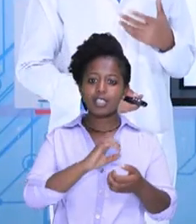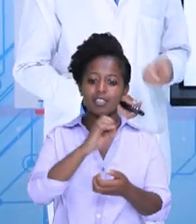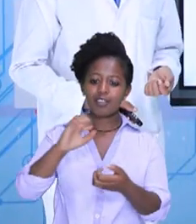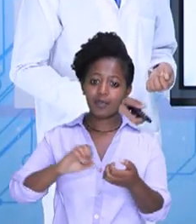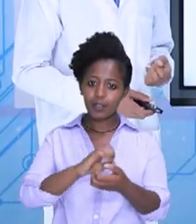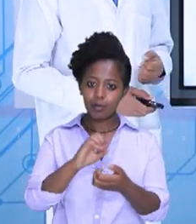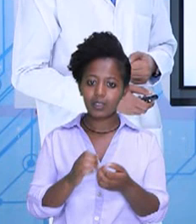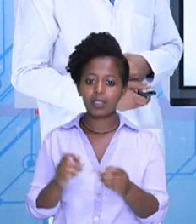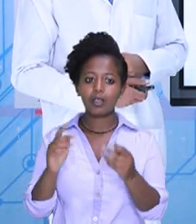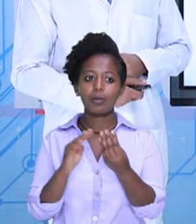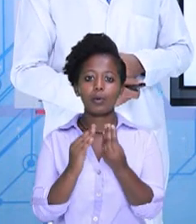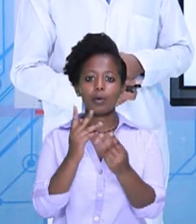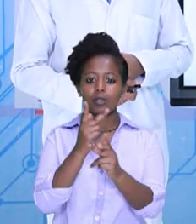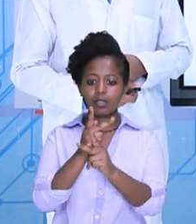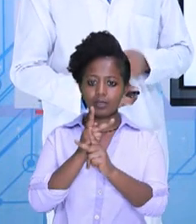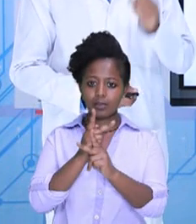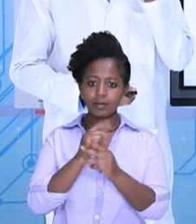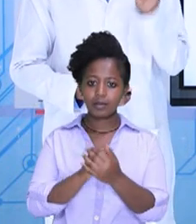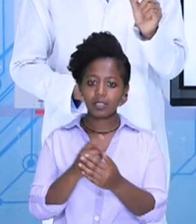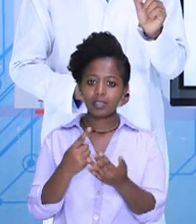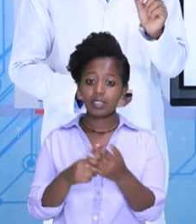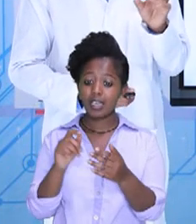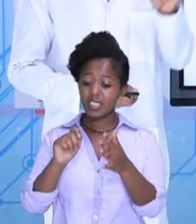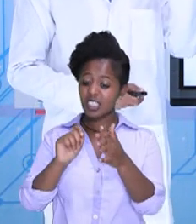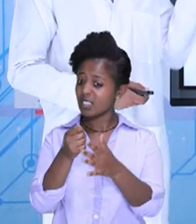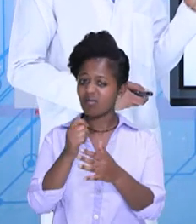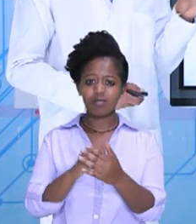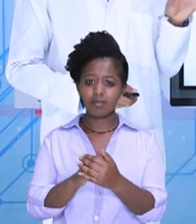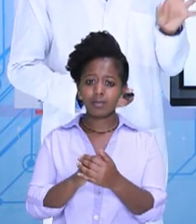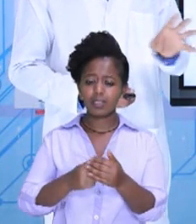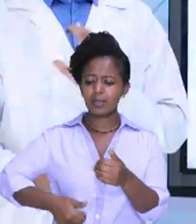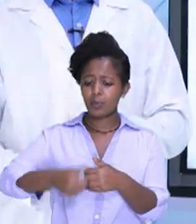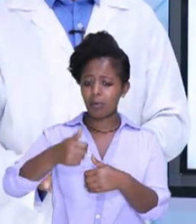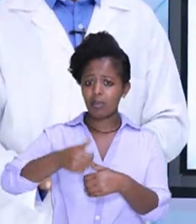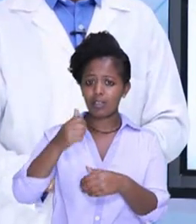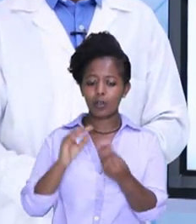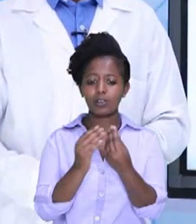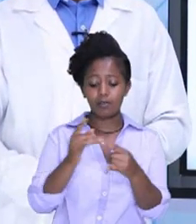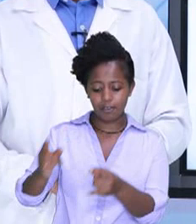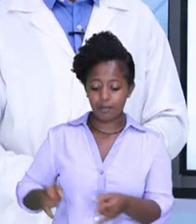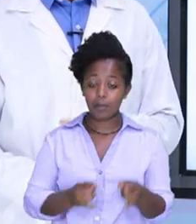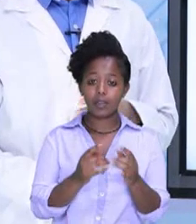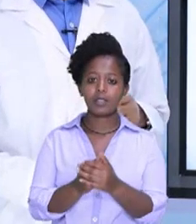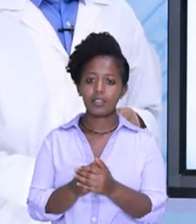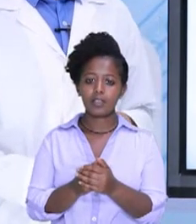environmental protection. This is the key for all conservations.